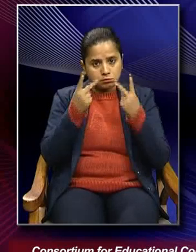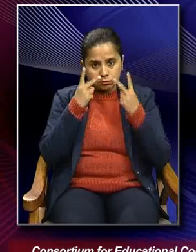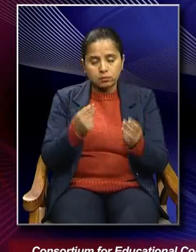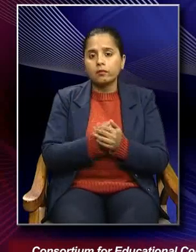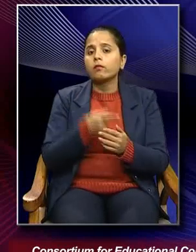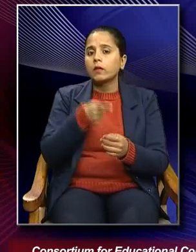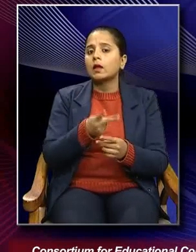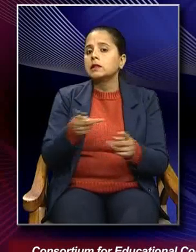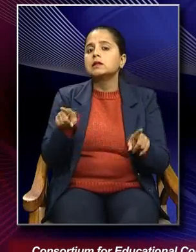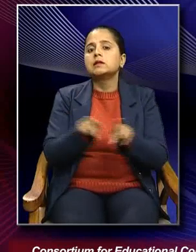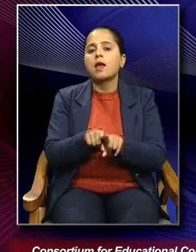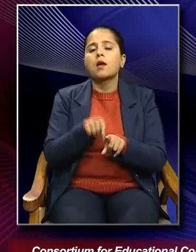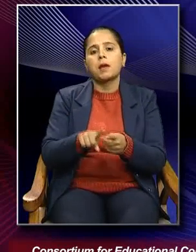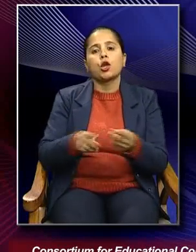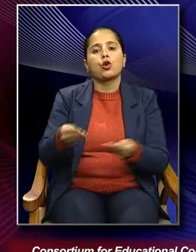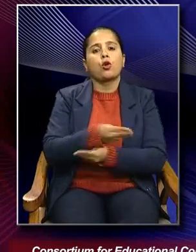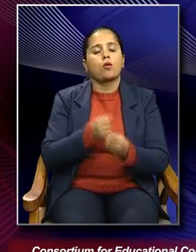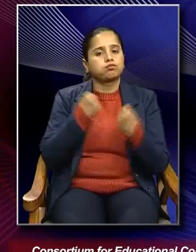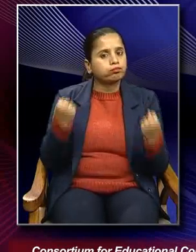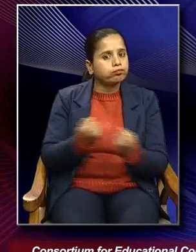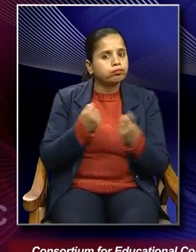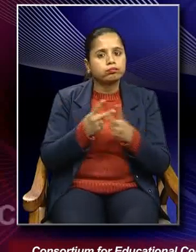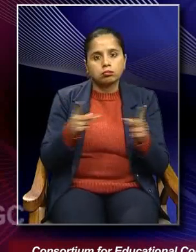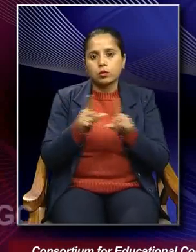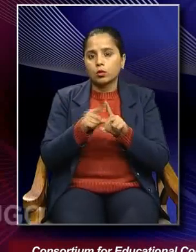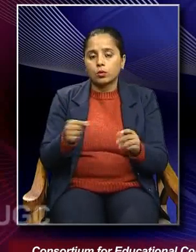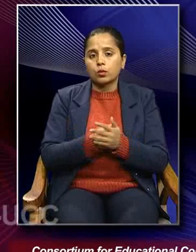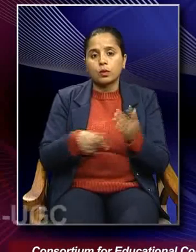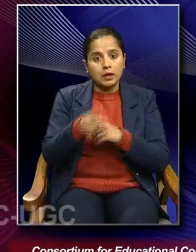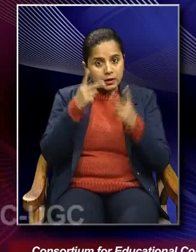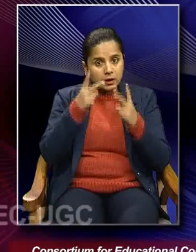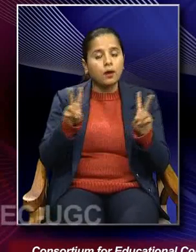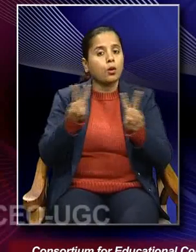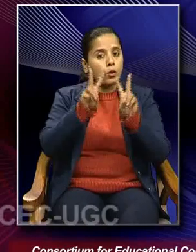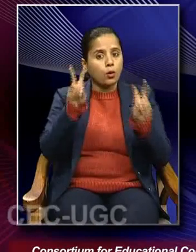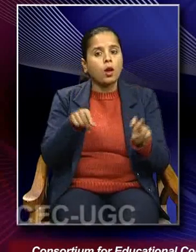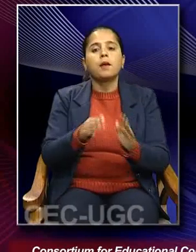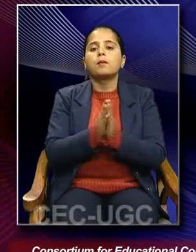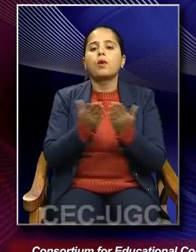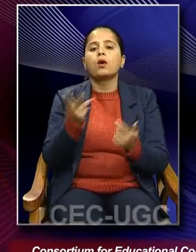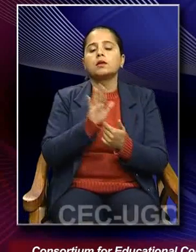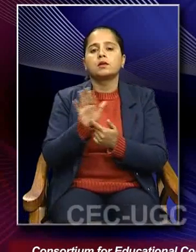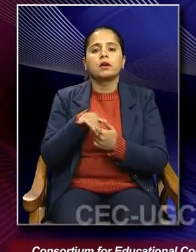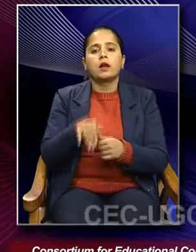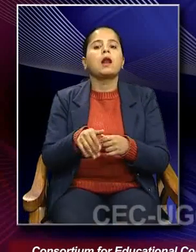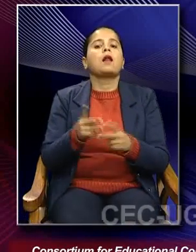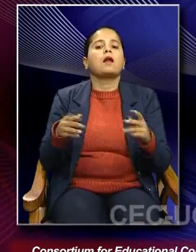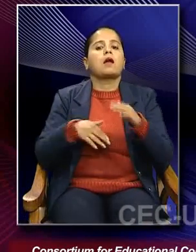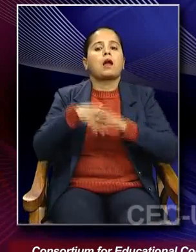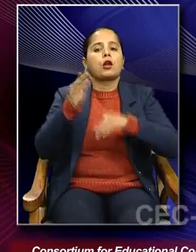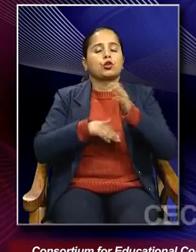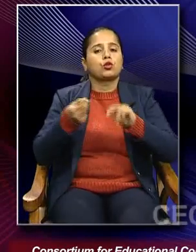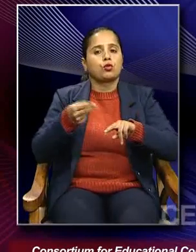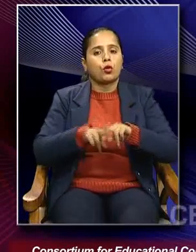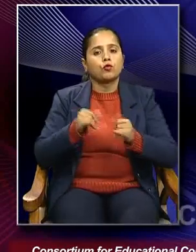with the same economical effort. This is the quote from the book, The Construction of Social